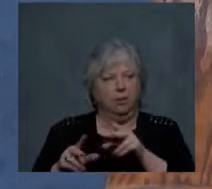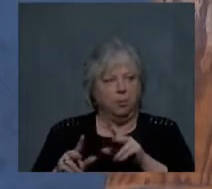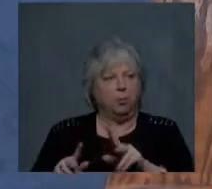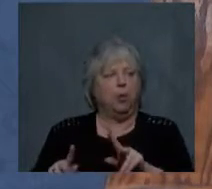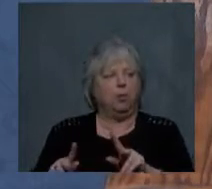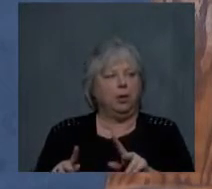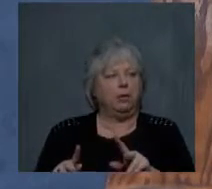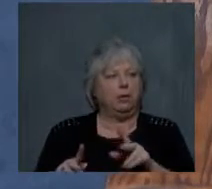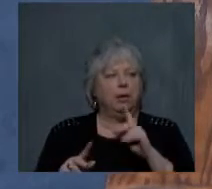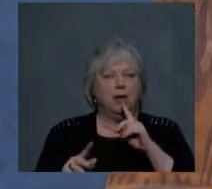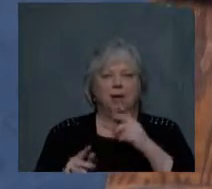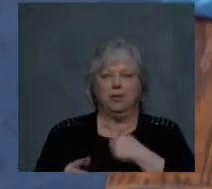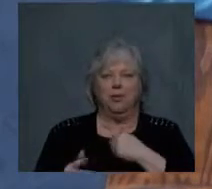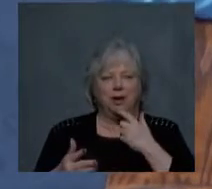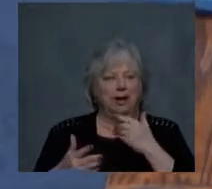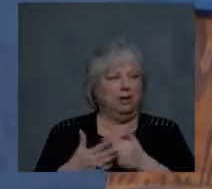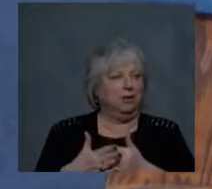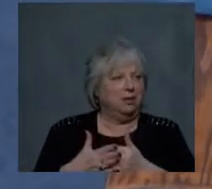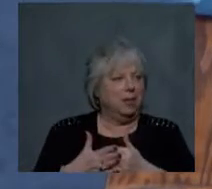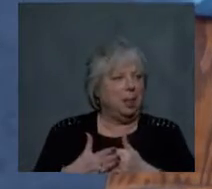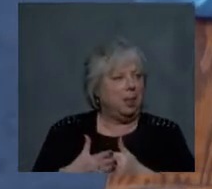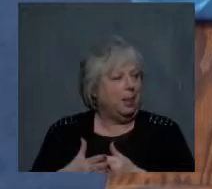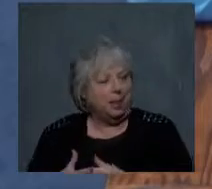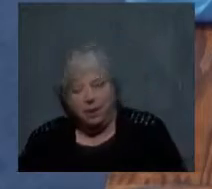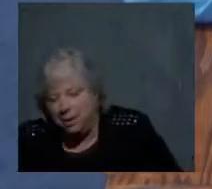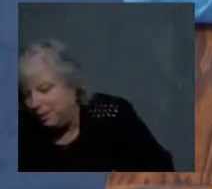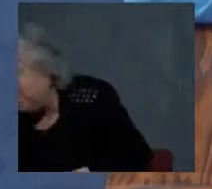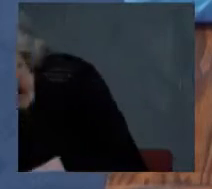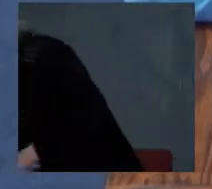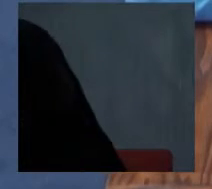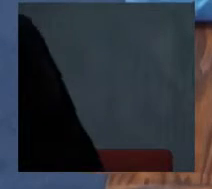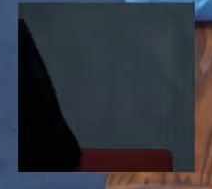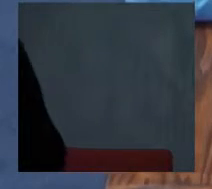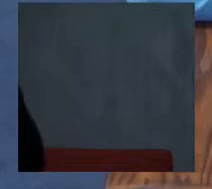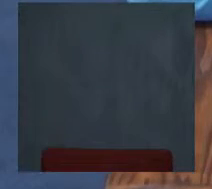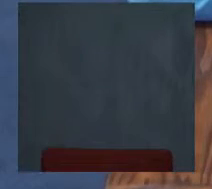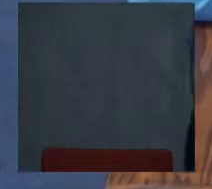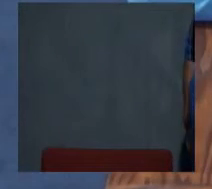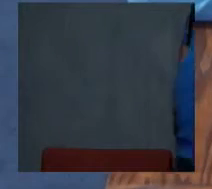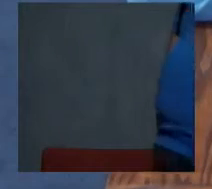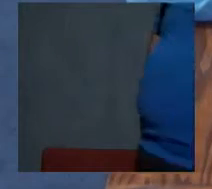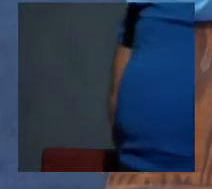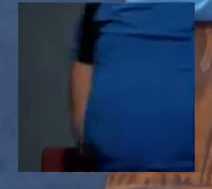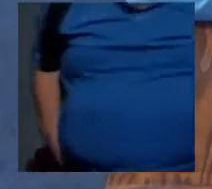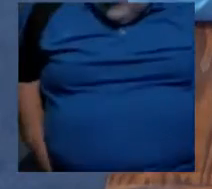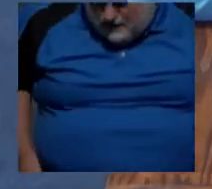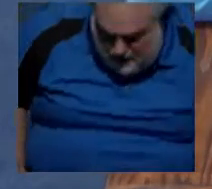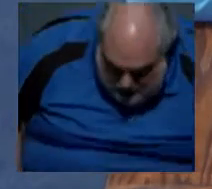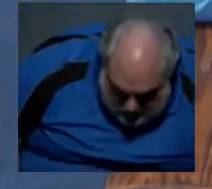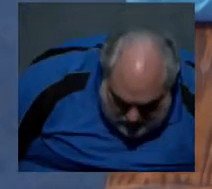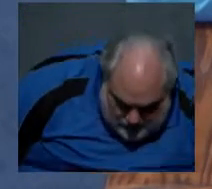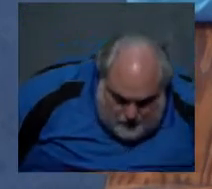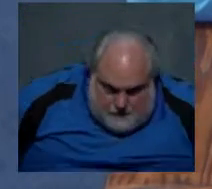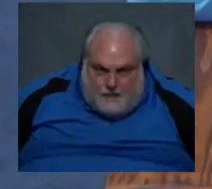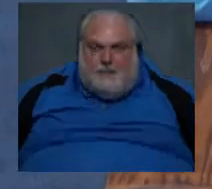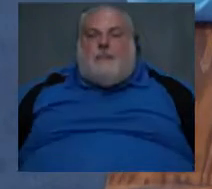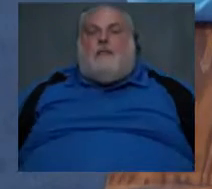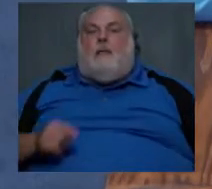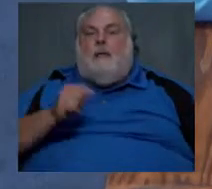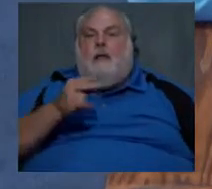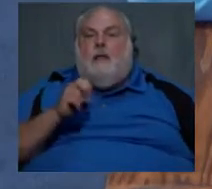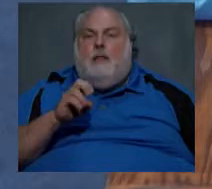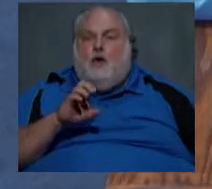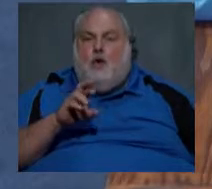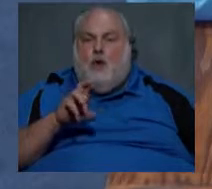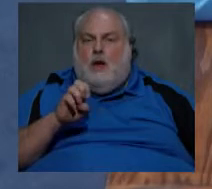the, I'm sorry, the cremation process is licensed by the Arkansas Department of Environmental